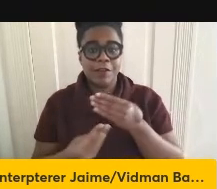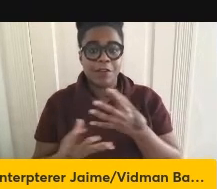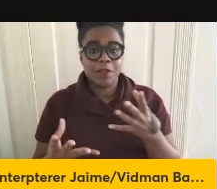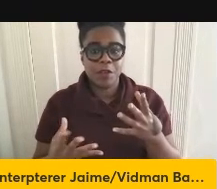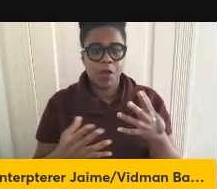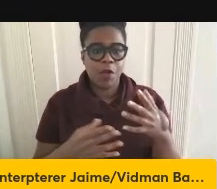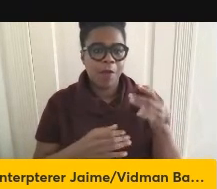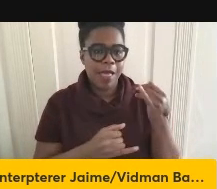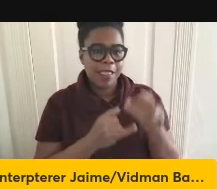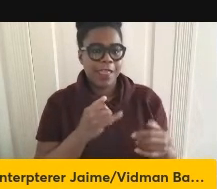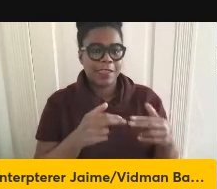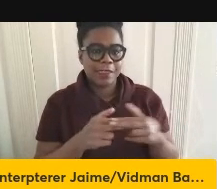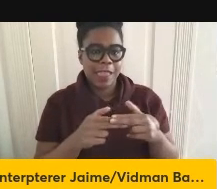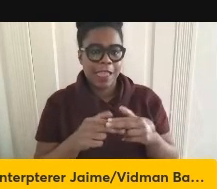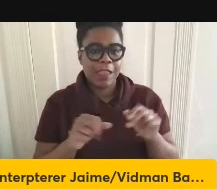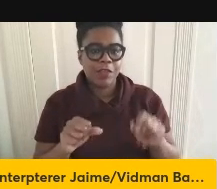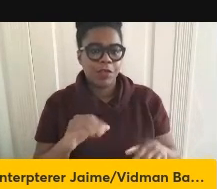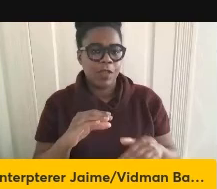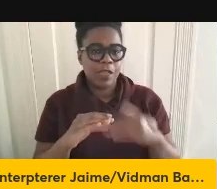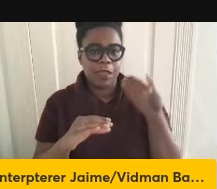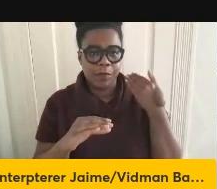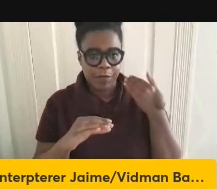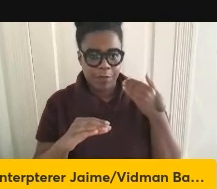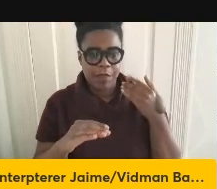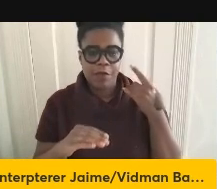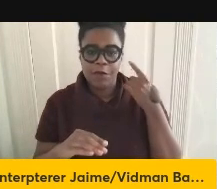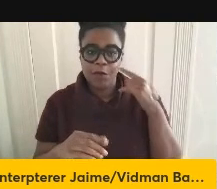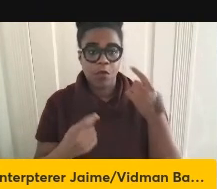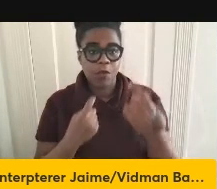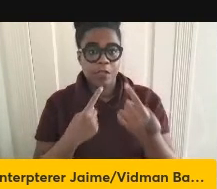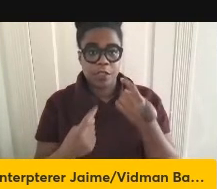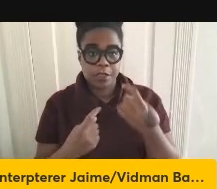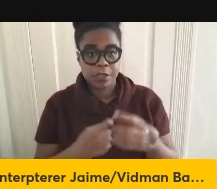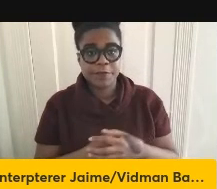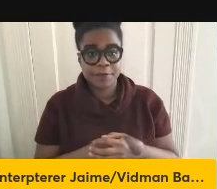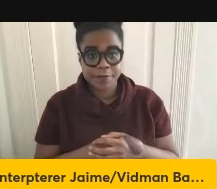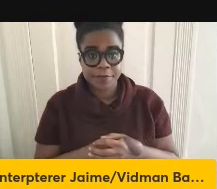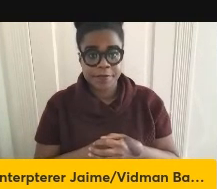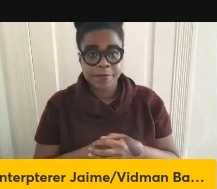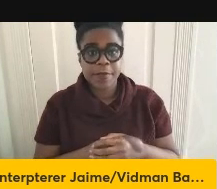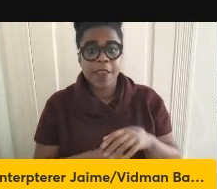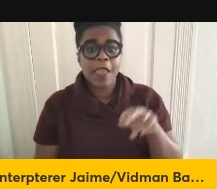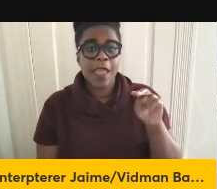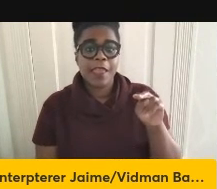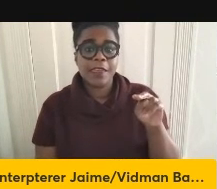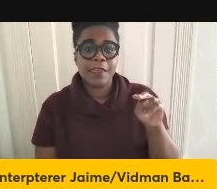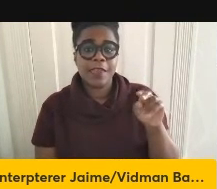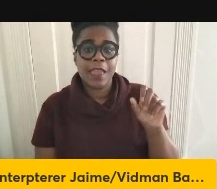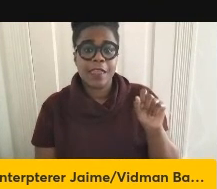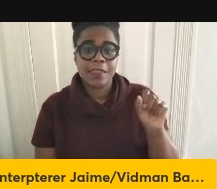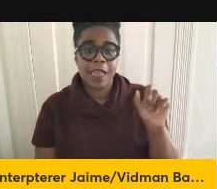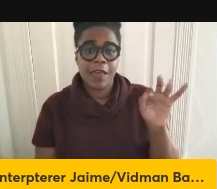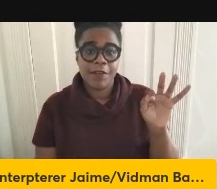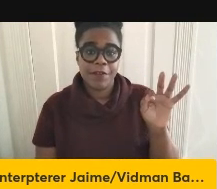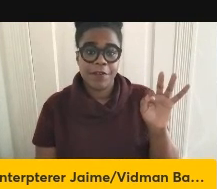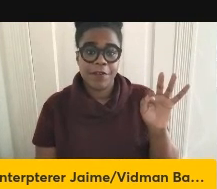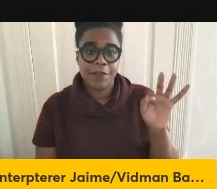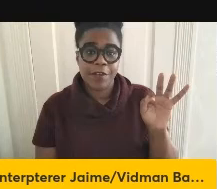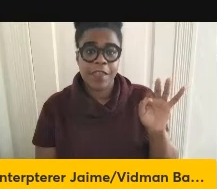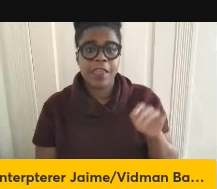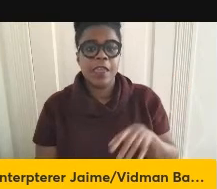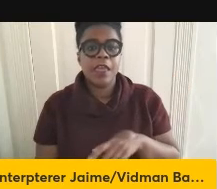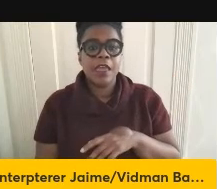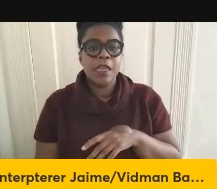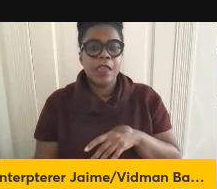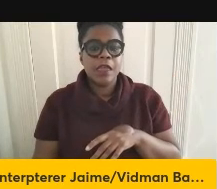slide, so you can email me for any questions at all. The National Science Foundation, NSF, supports basic